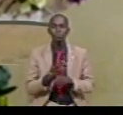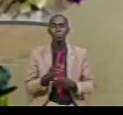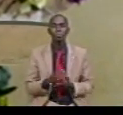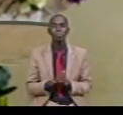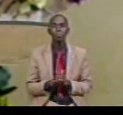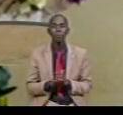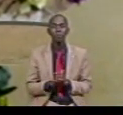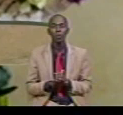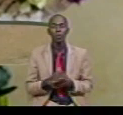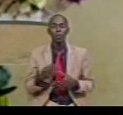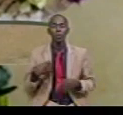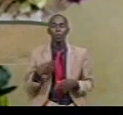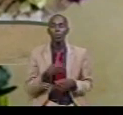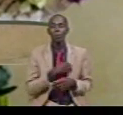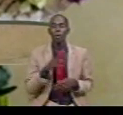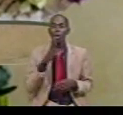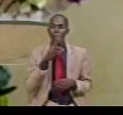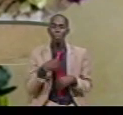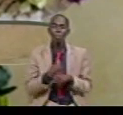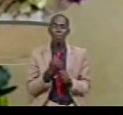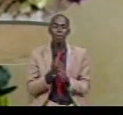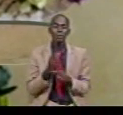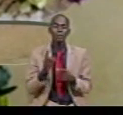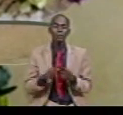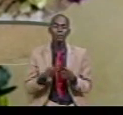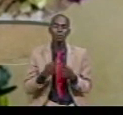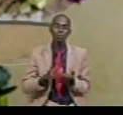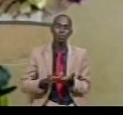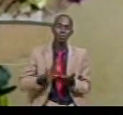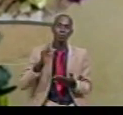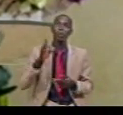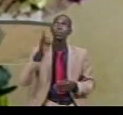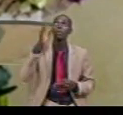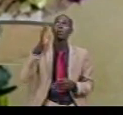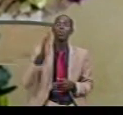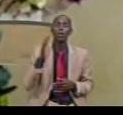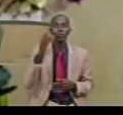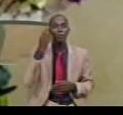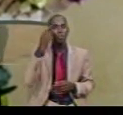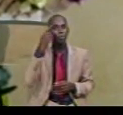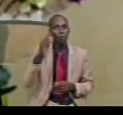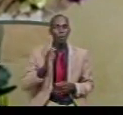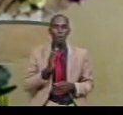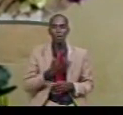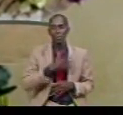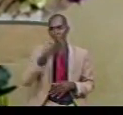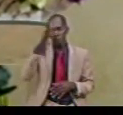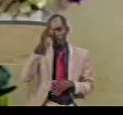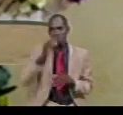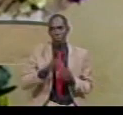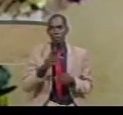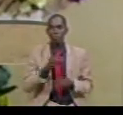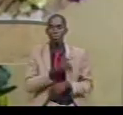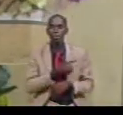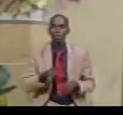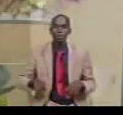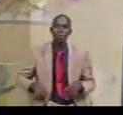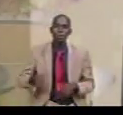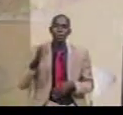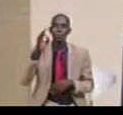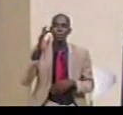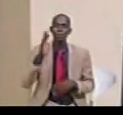We are bound to glorify God for our Father in the Lord,